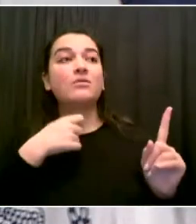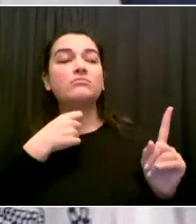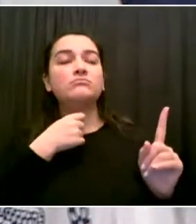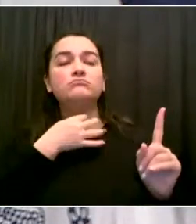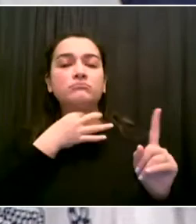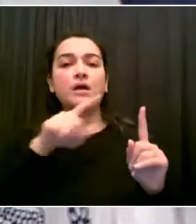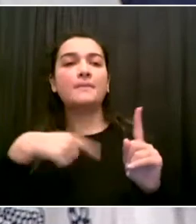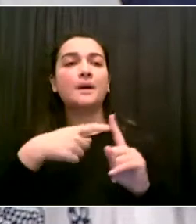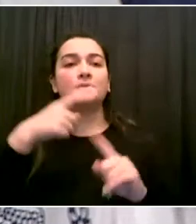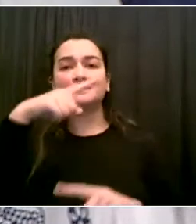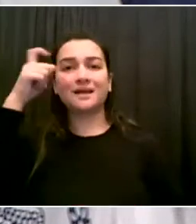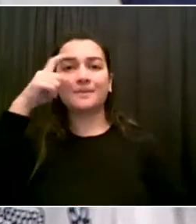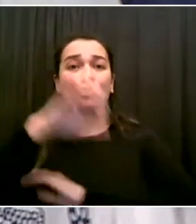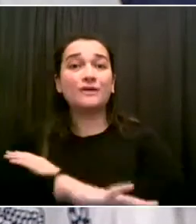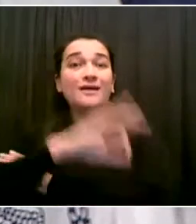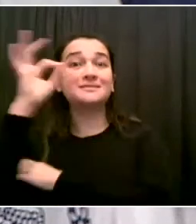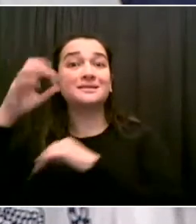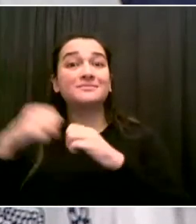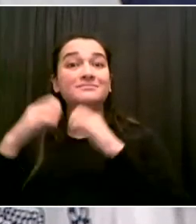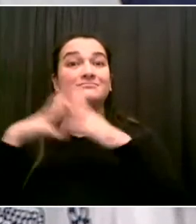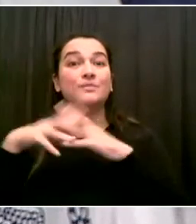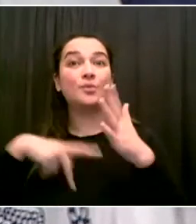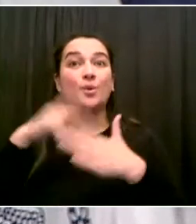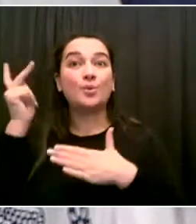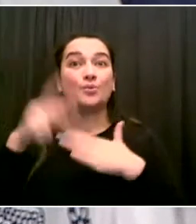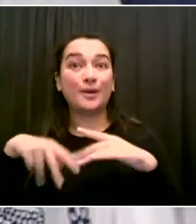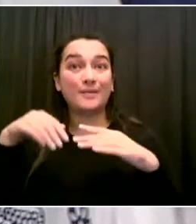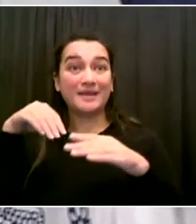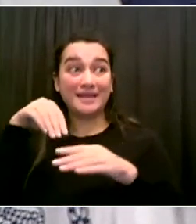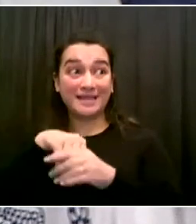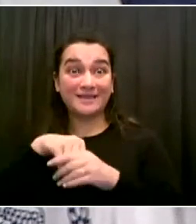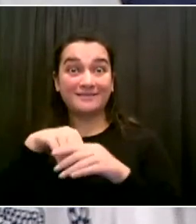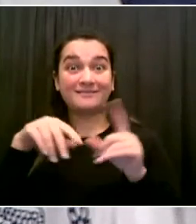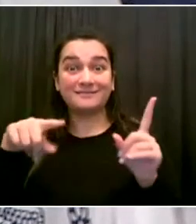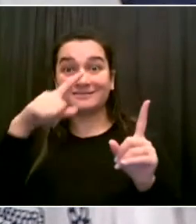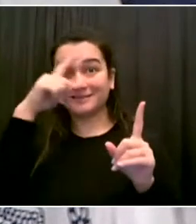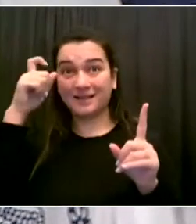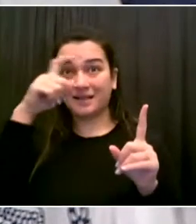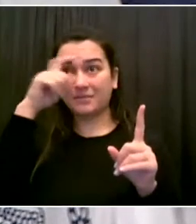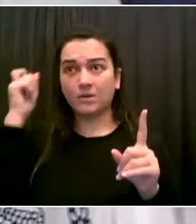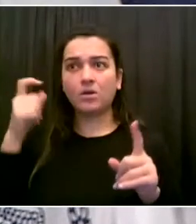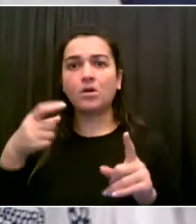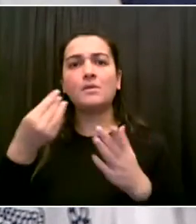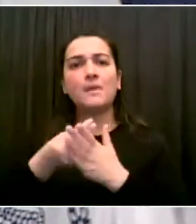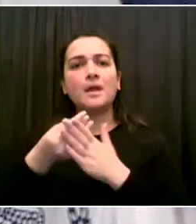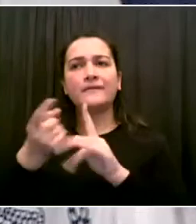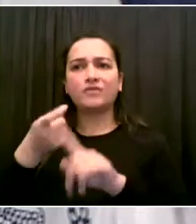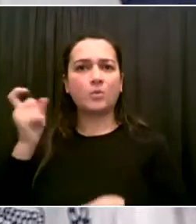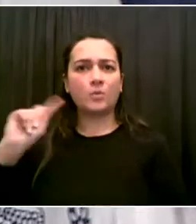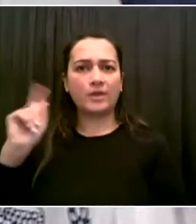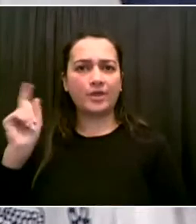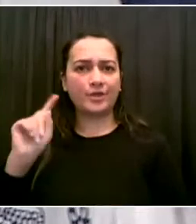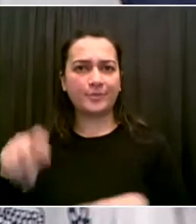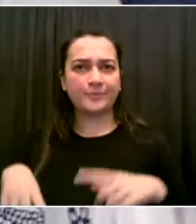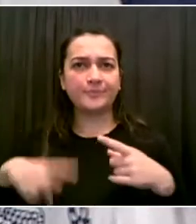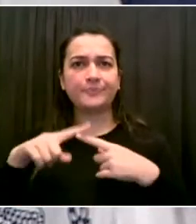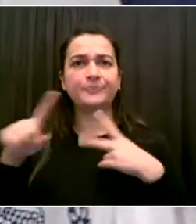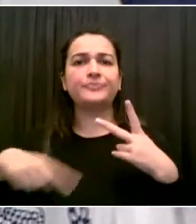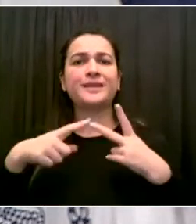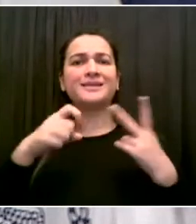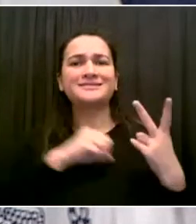that it's been an ongoing issue for the school year itself? First of all, Sophia,